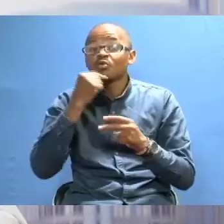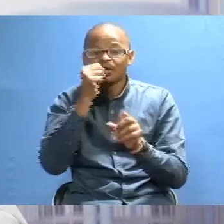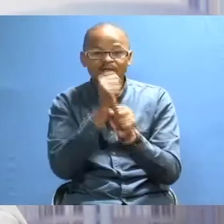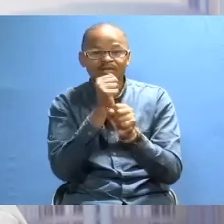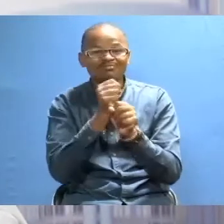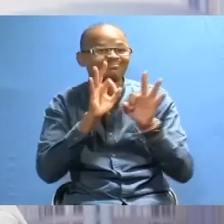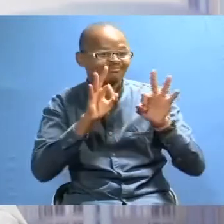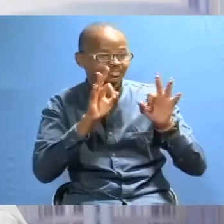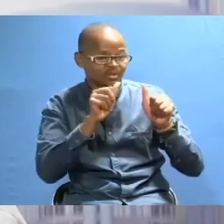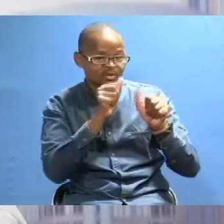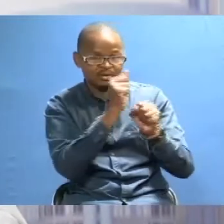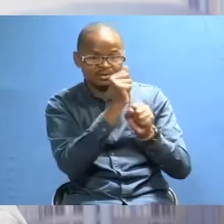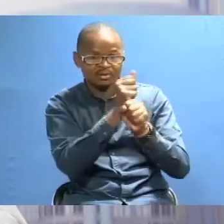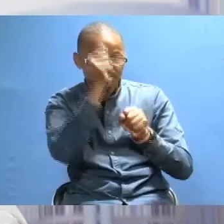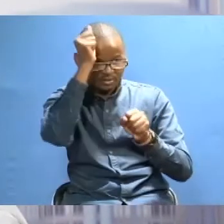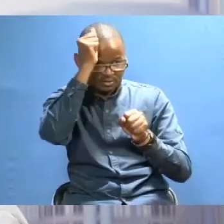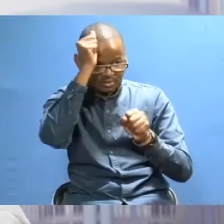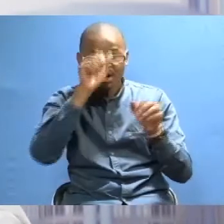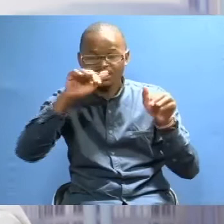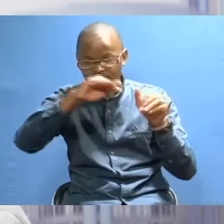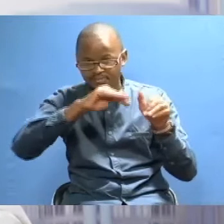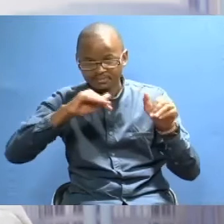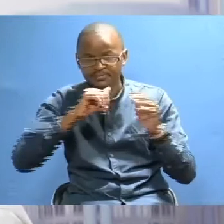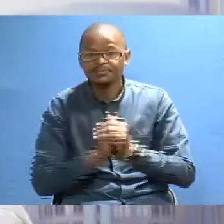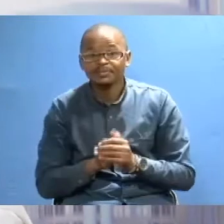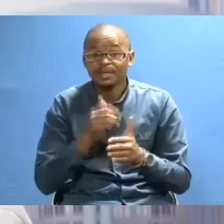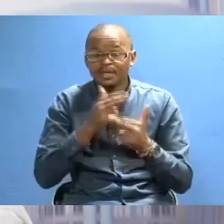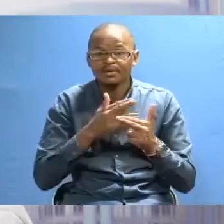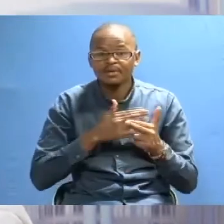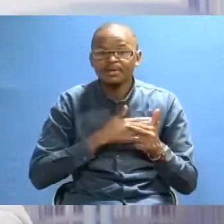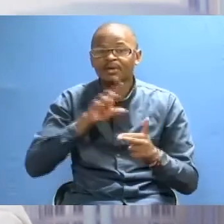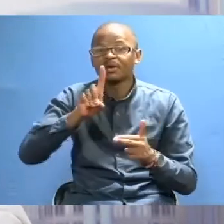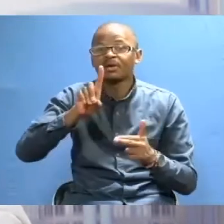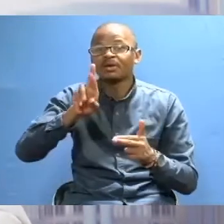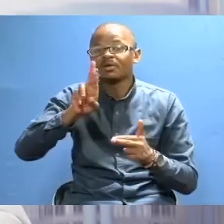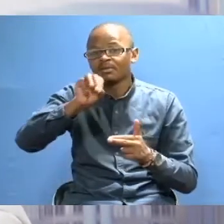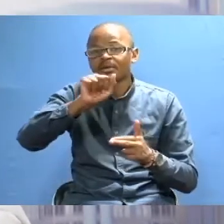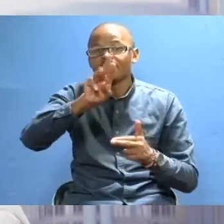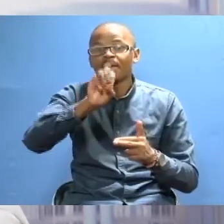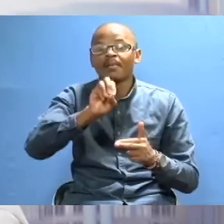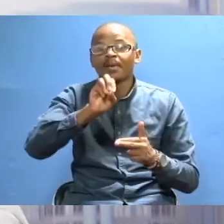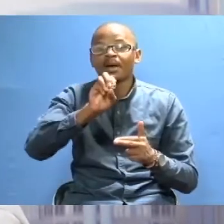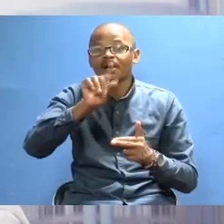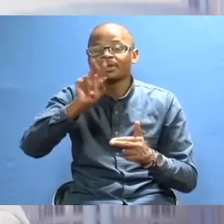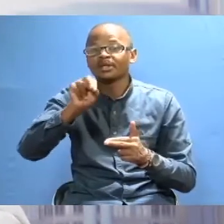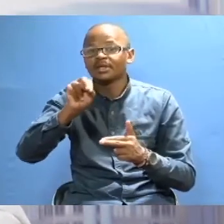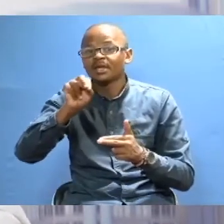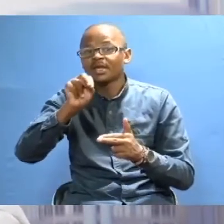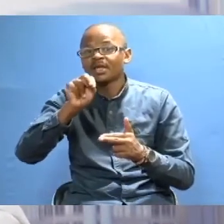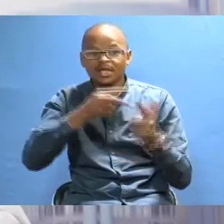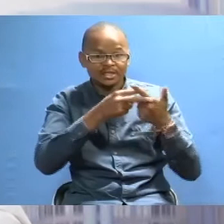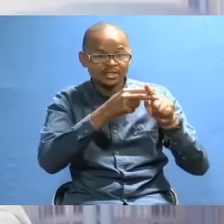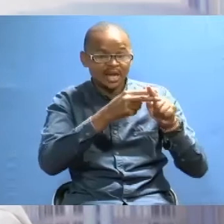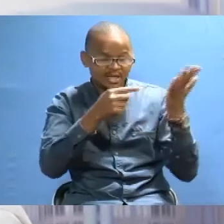who has done a tremendous job in the academic division. My name is Dr. Shadrach Mambo, the Dean, School of Engineering